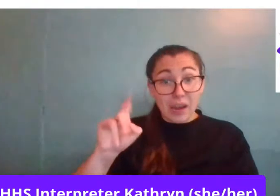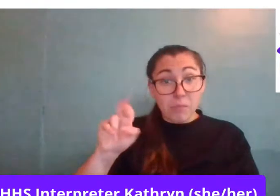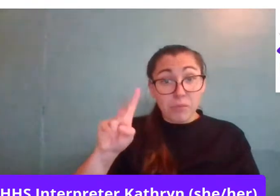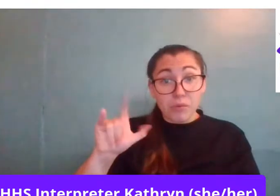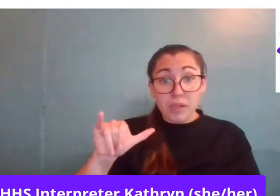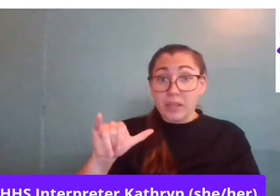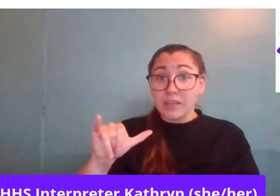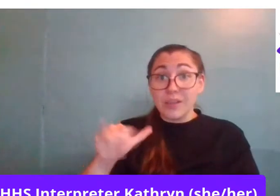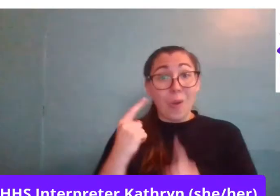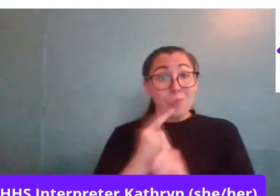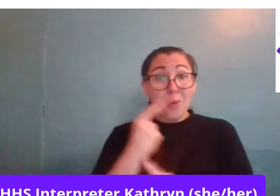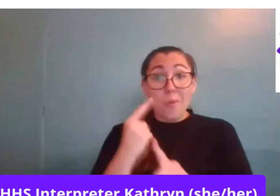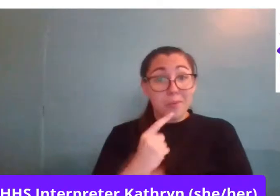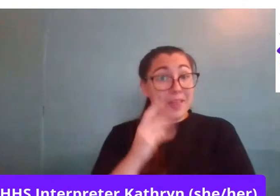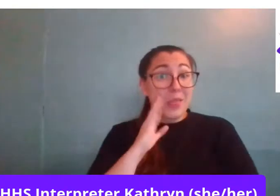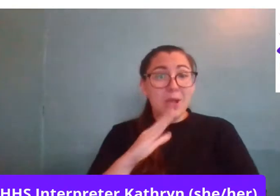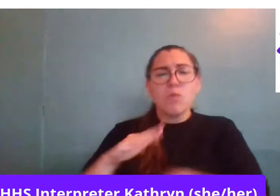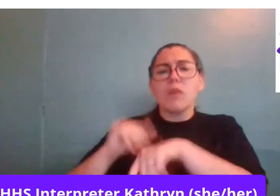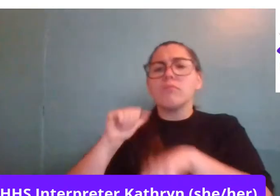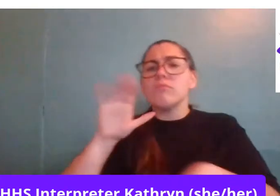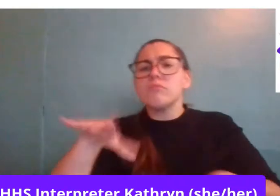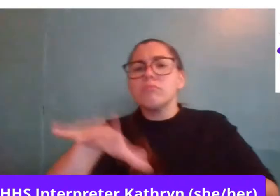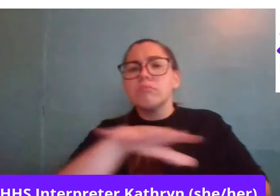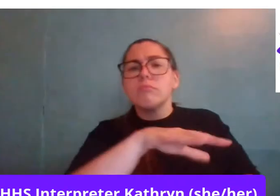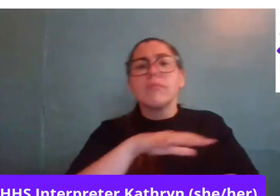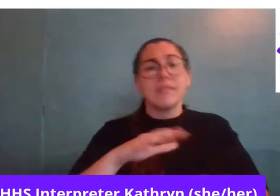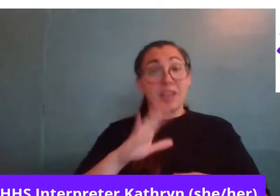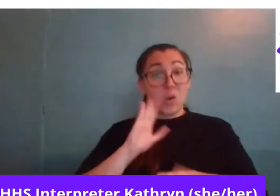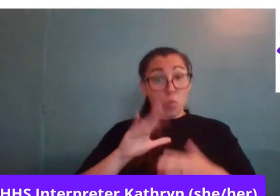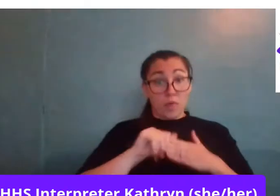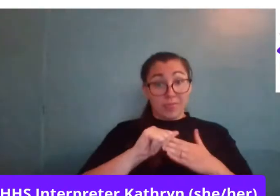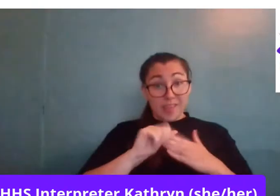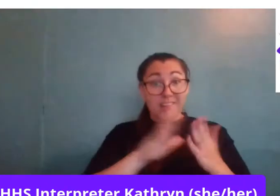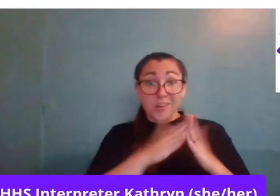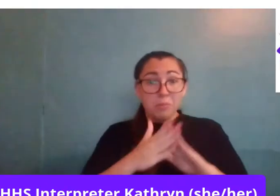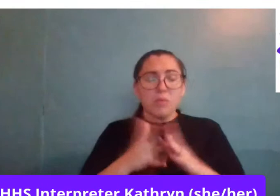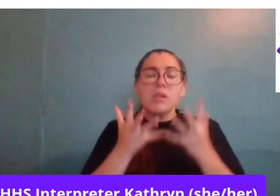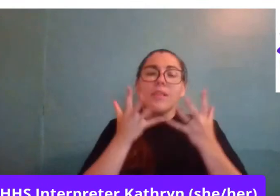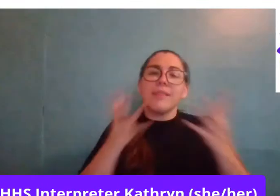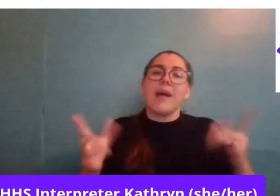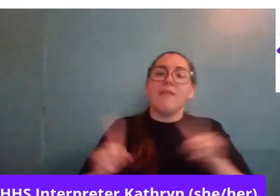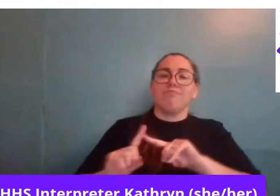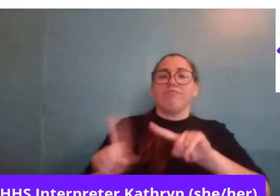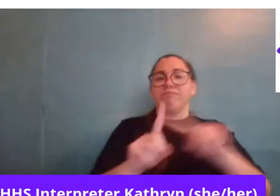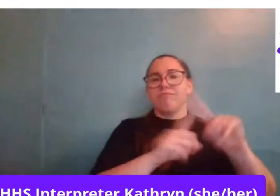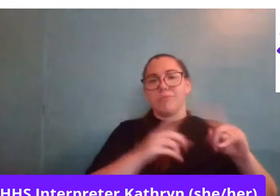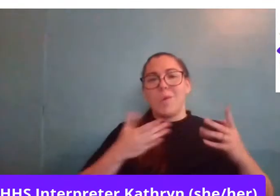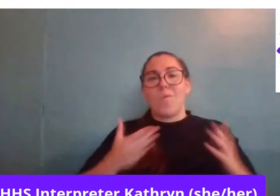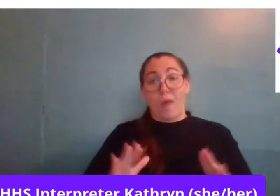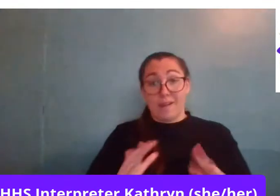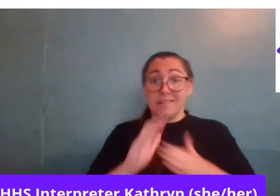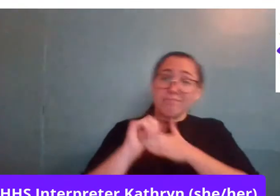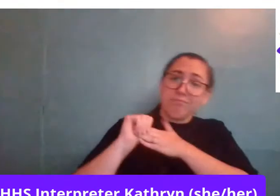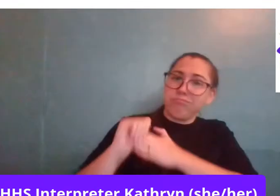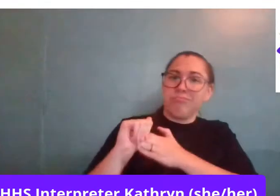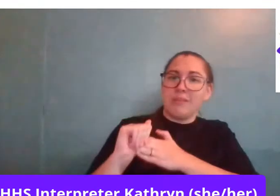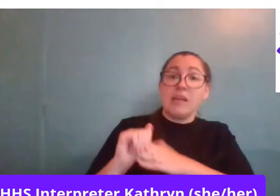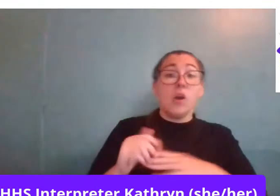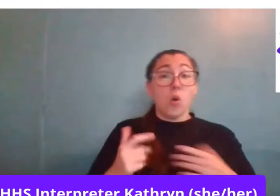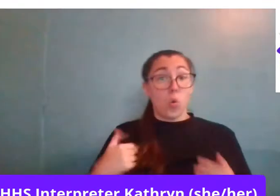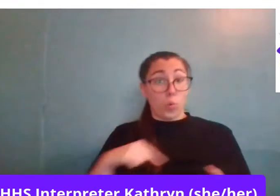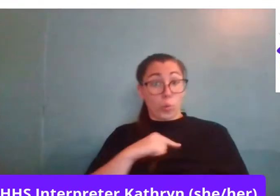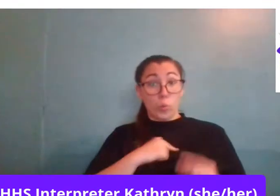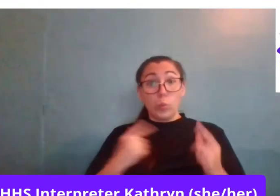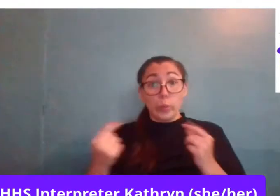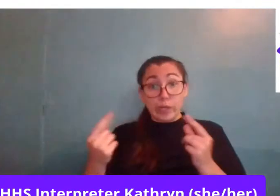appropriately call out and lead our community in so many ways. and part of what we do as